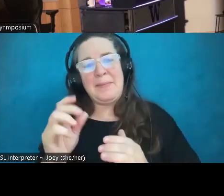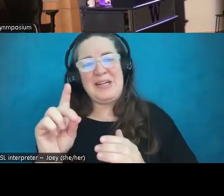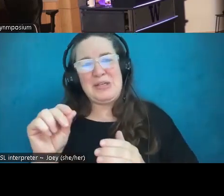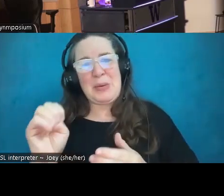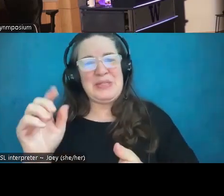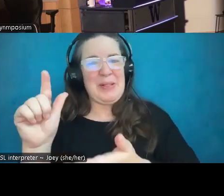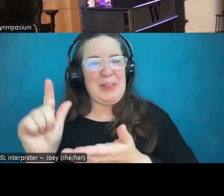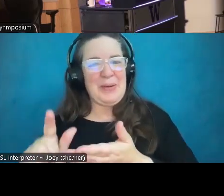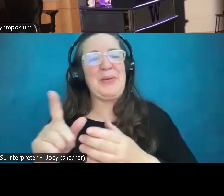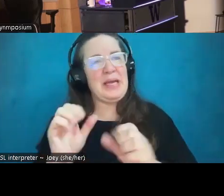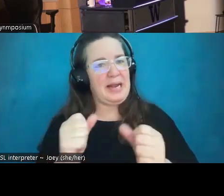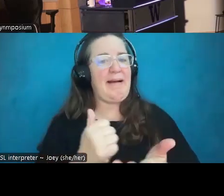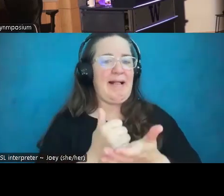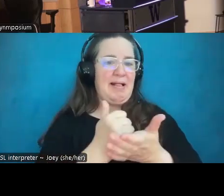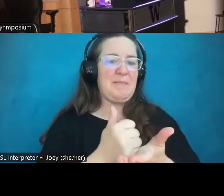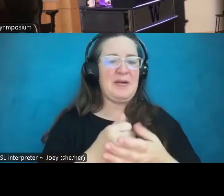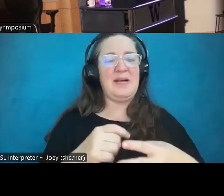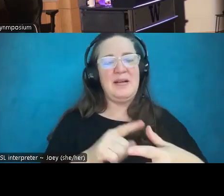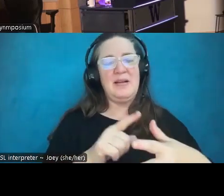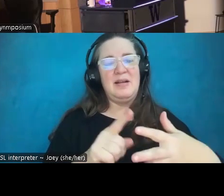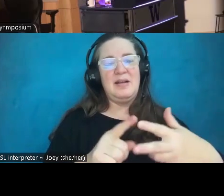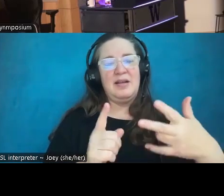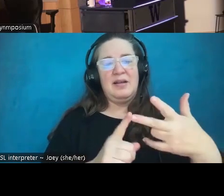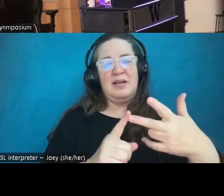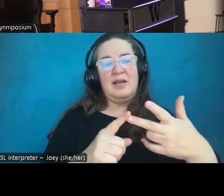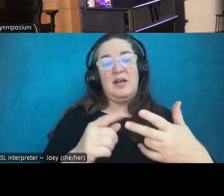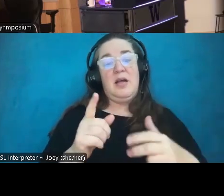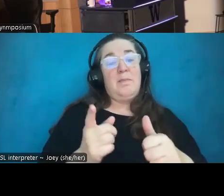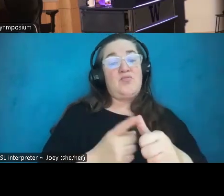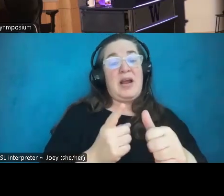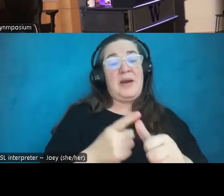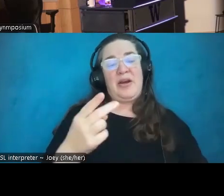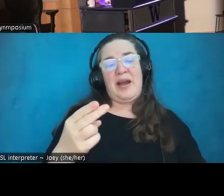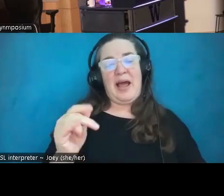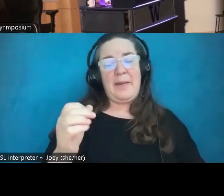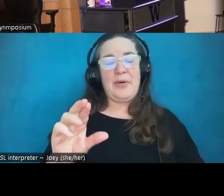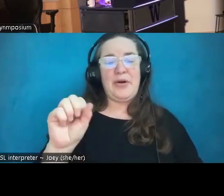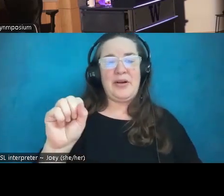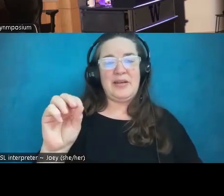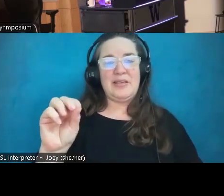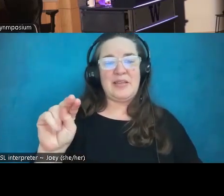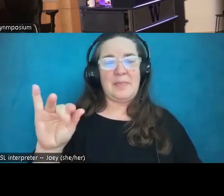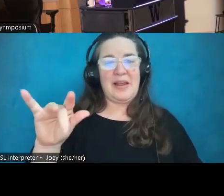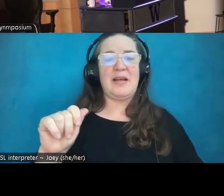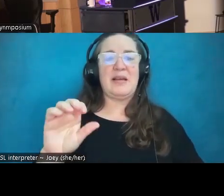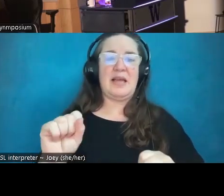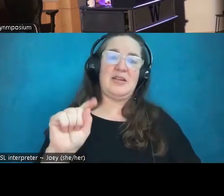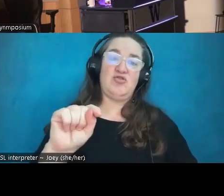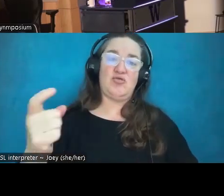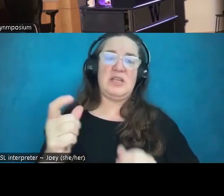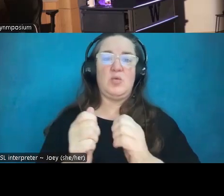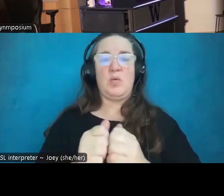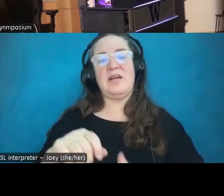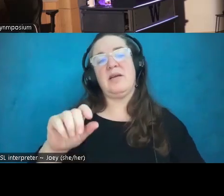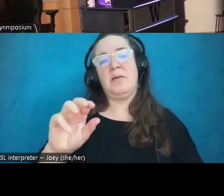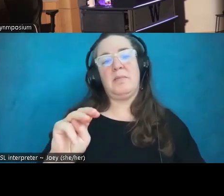Primary hypersomnia, often treated with modafinil or armodafinil, and it's pretty effective. And then some